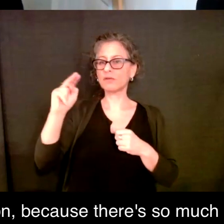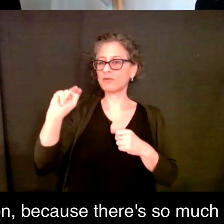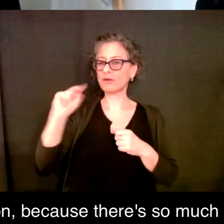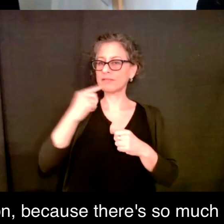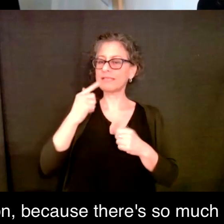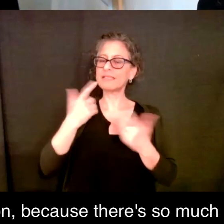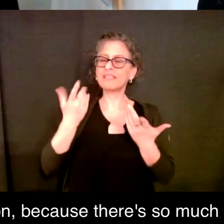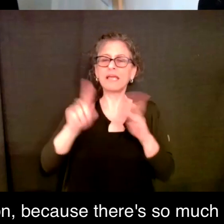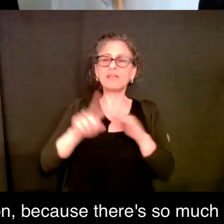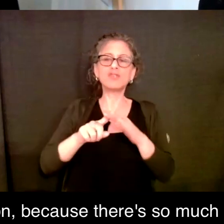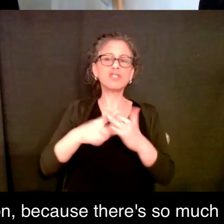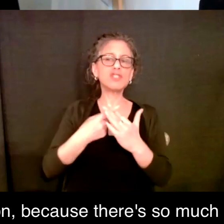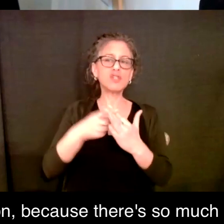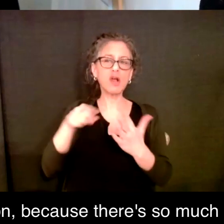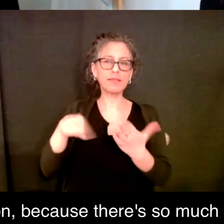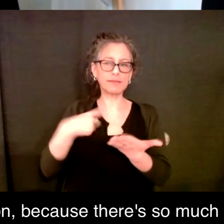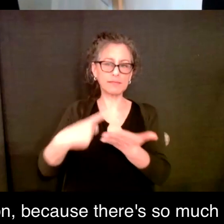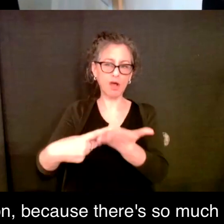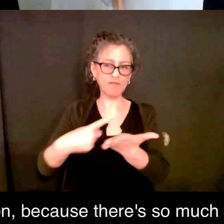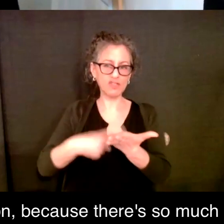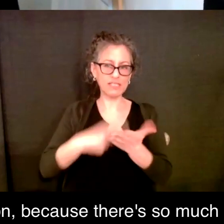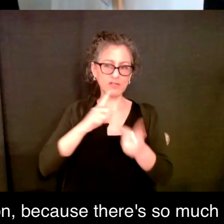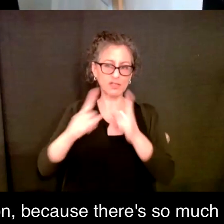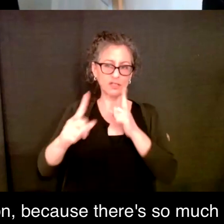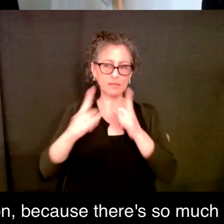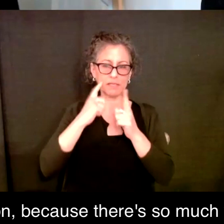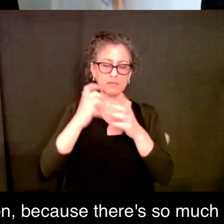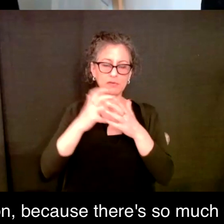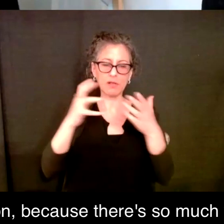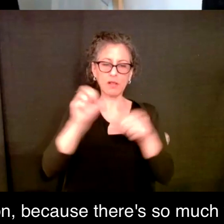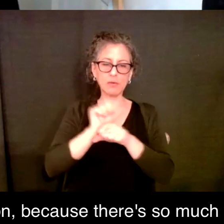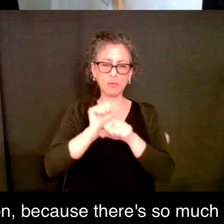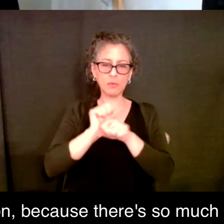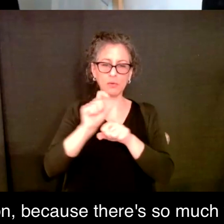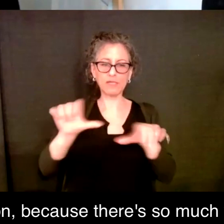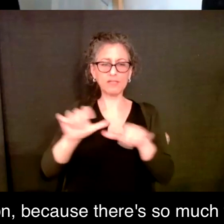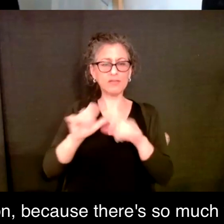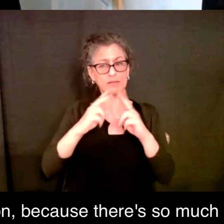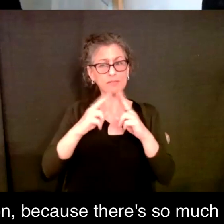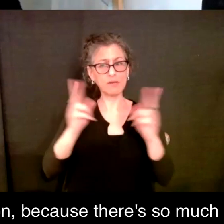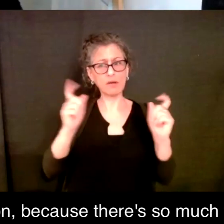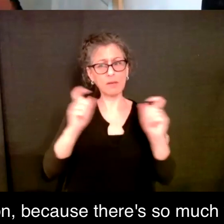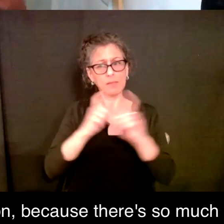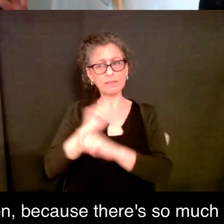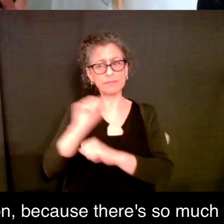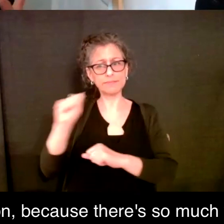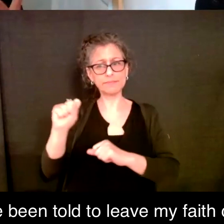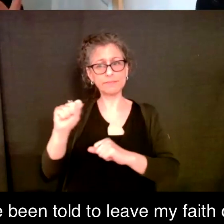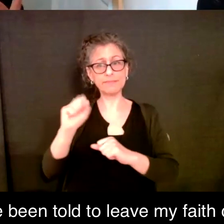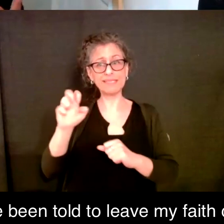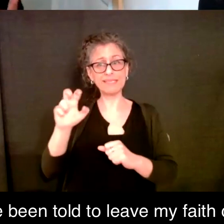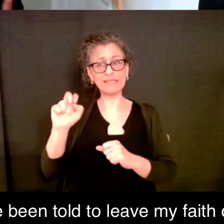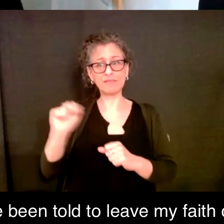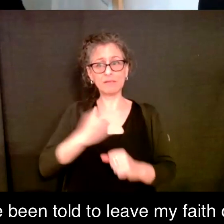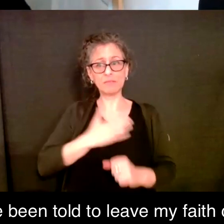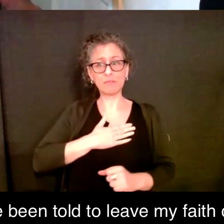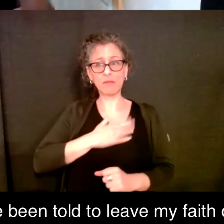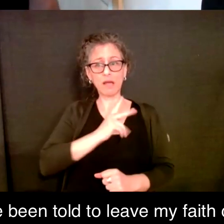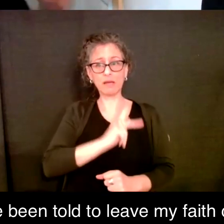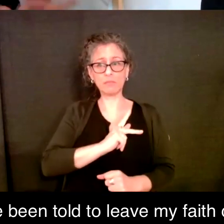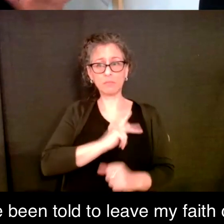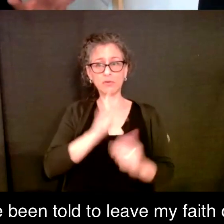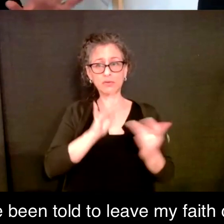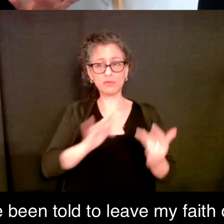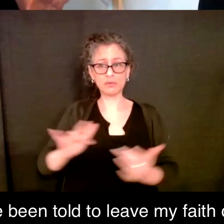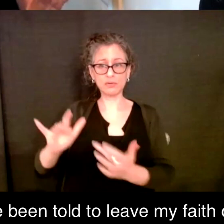the conversation, because there's so much work to be done and it is complex. And even in my own personal journey,